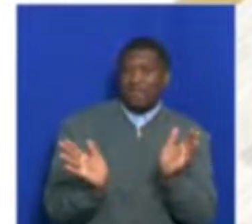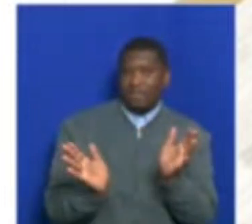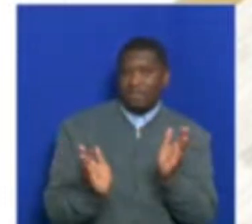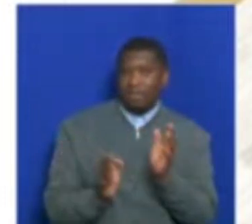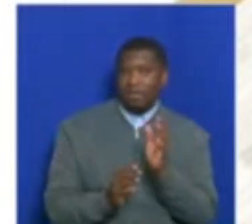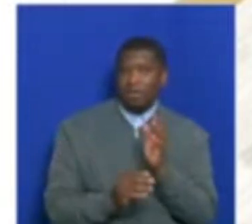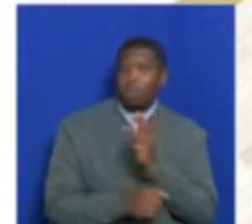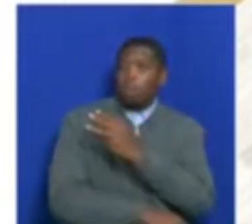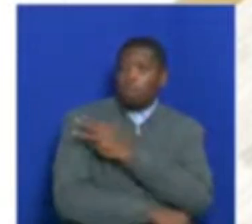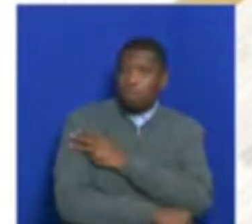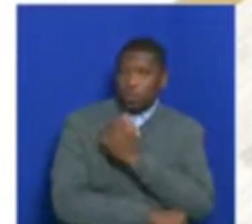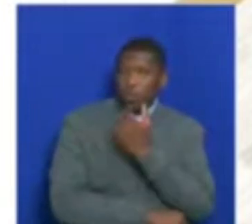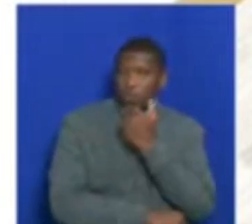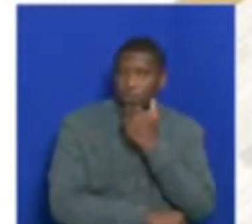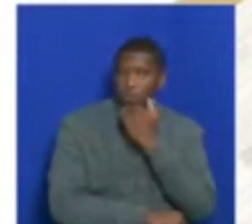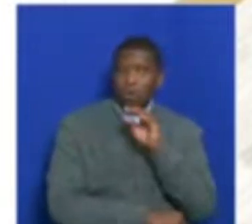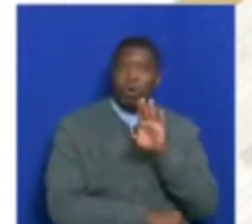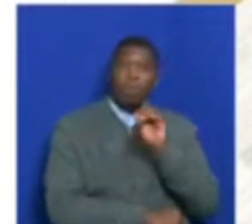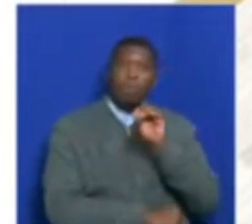Boy